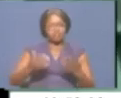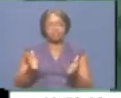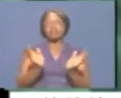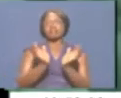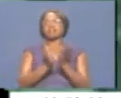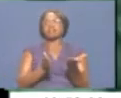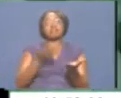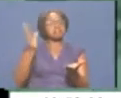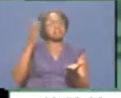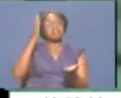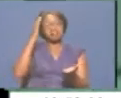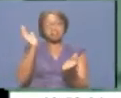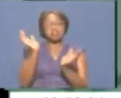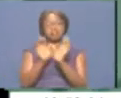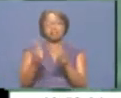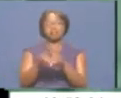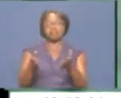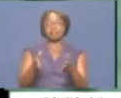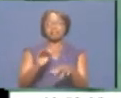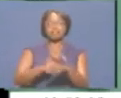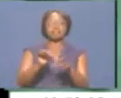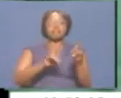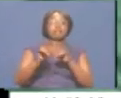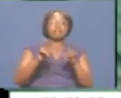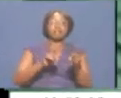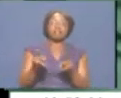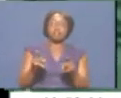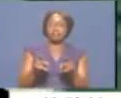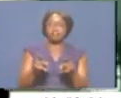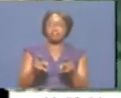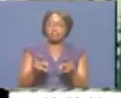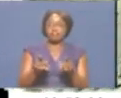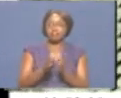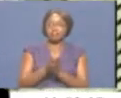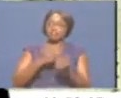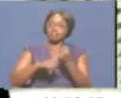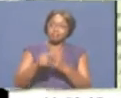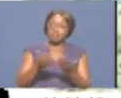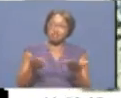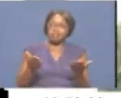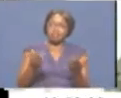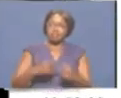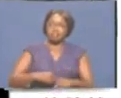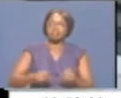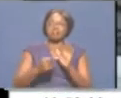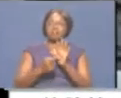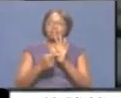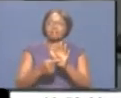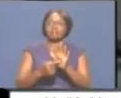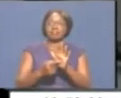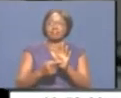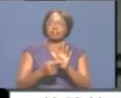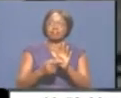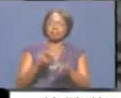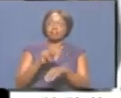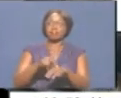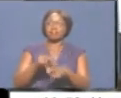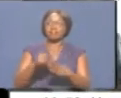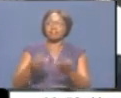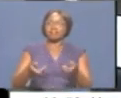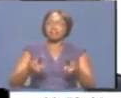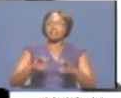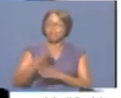to them like this. Mm-hmm. And sometimes it's good to travel. This kind of activities are able to show the rest of the nation what is happening. Because we